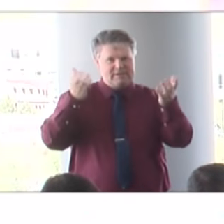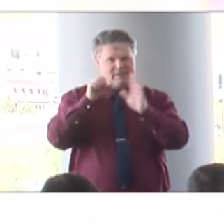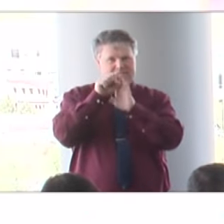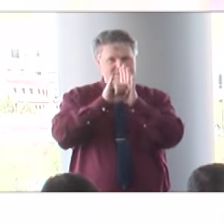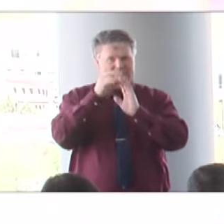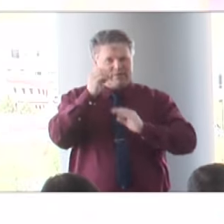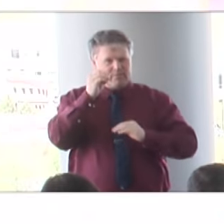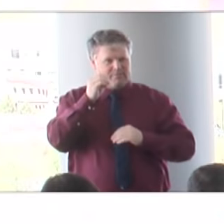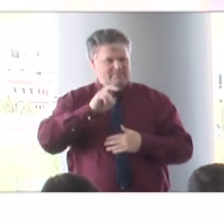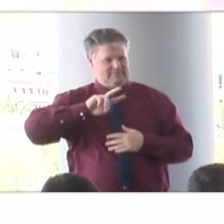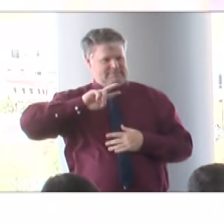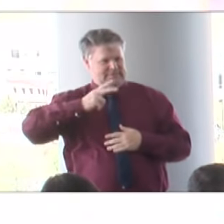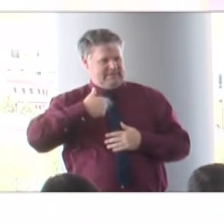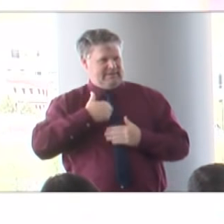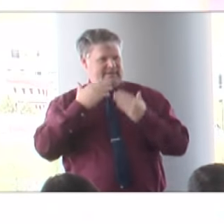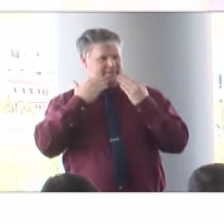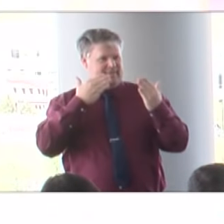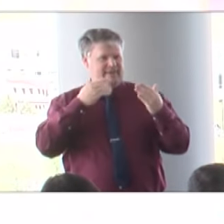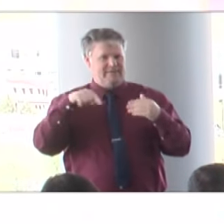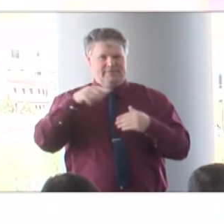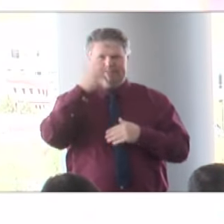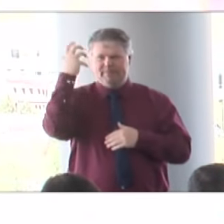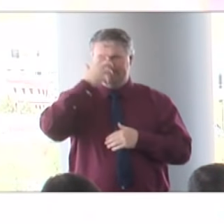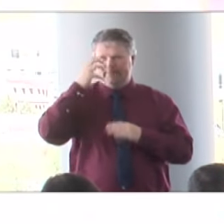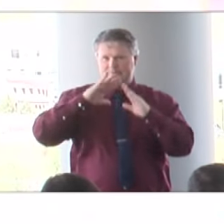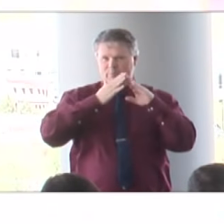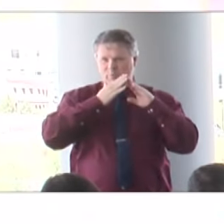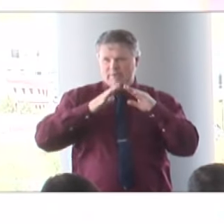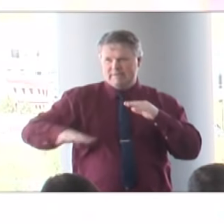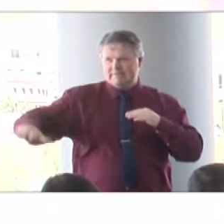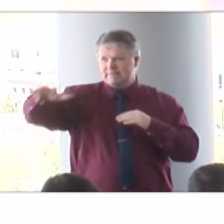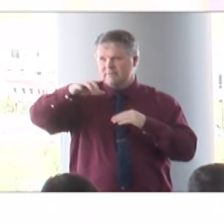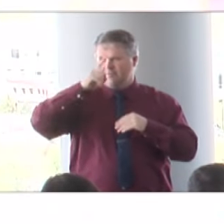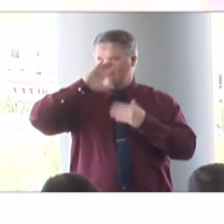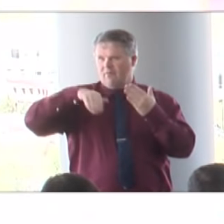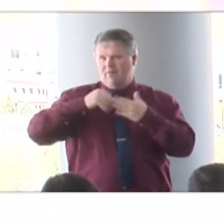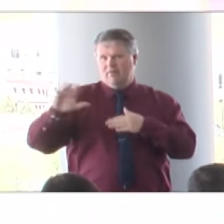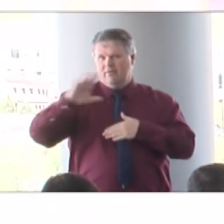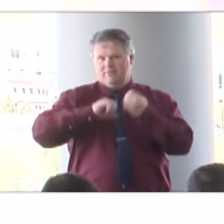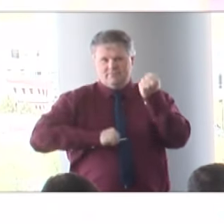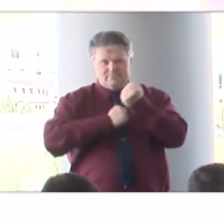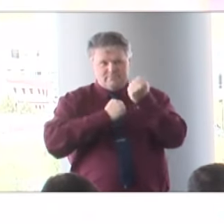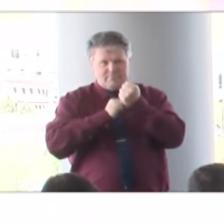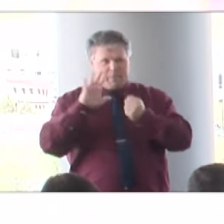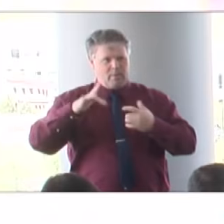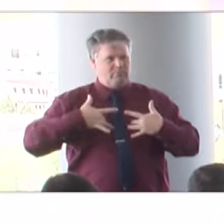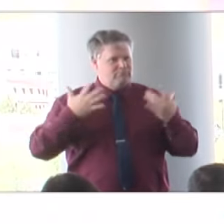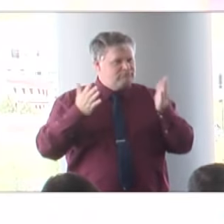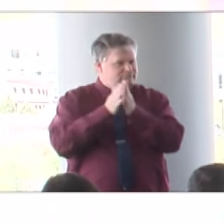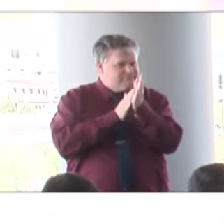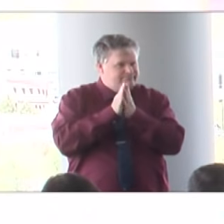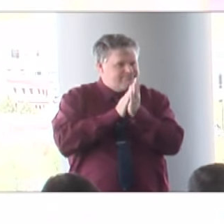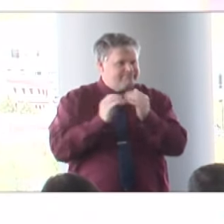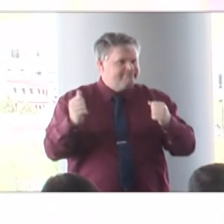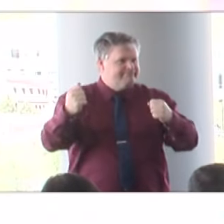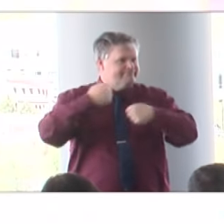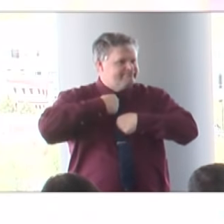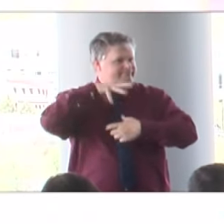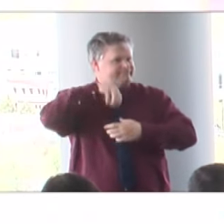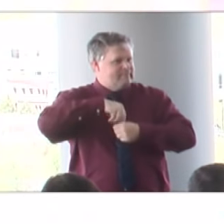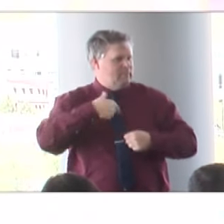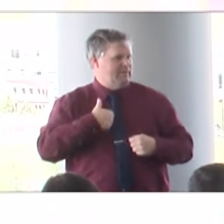Second, I want to thank this amazing community for all of your support and your enthusiastic embrace of me.